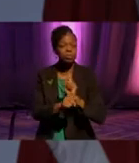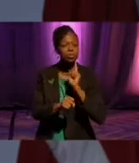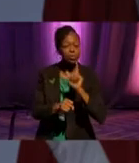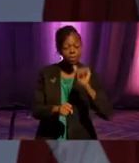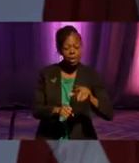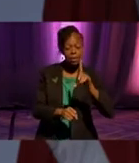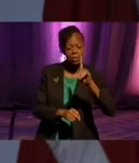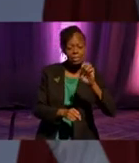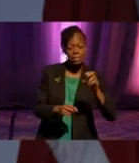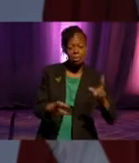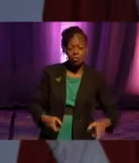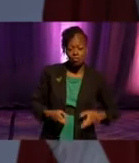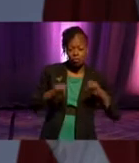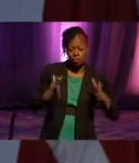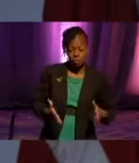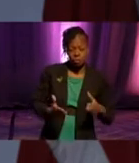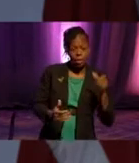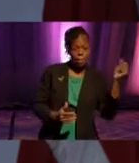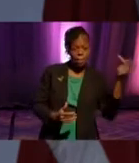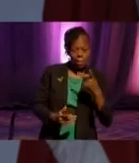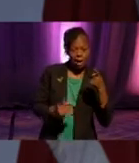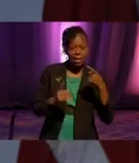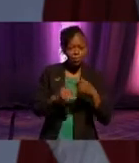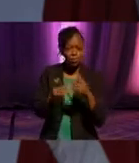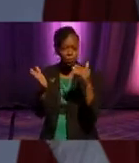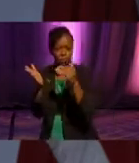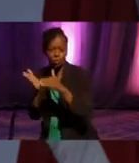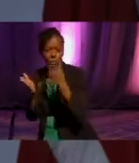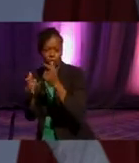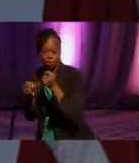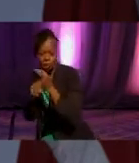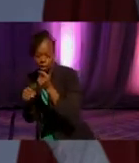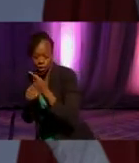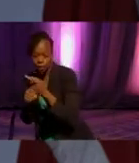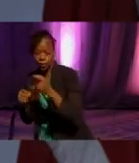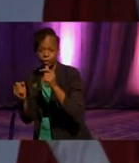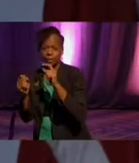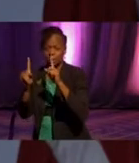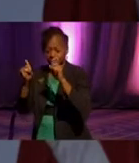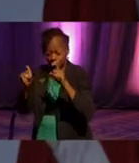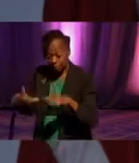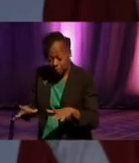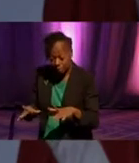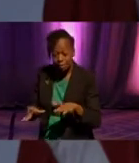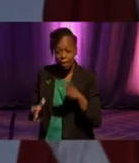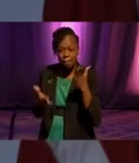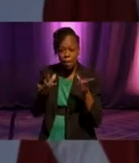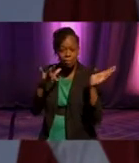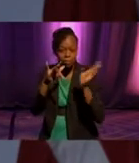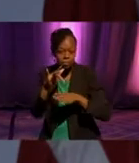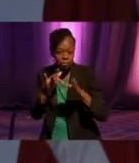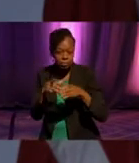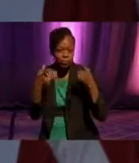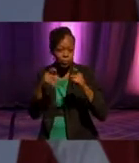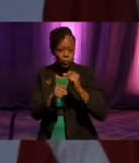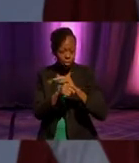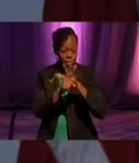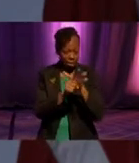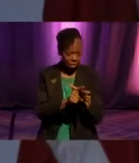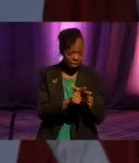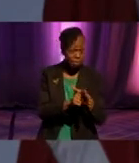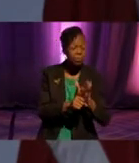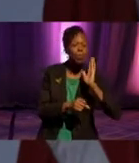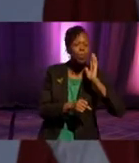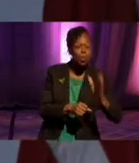DC residents are getting back to the doctor for their annual exams that they have skipped during the pandemic. We